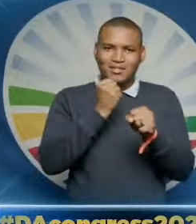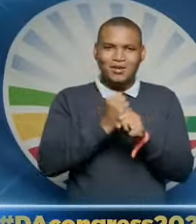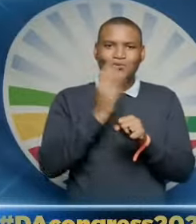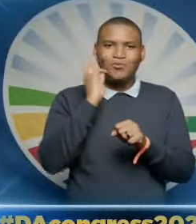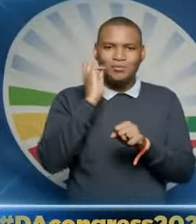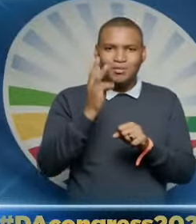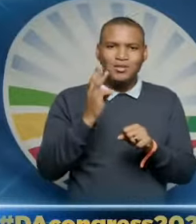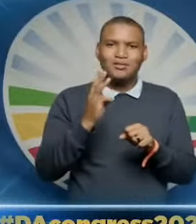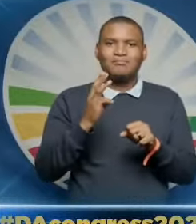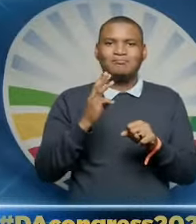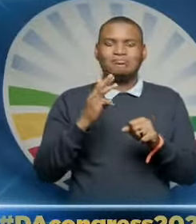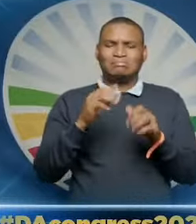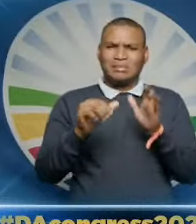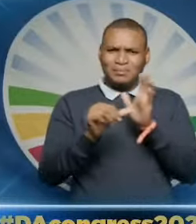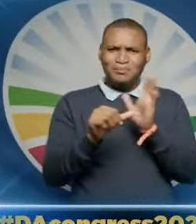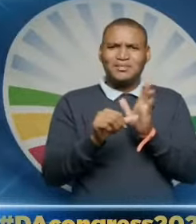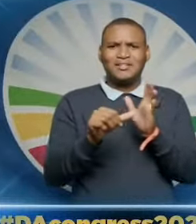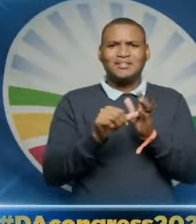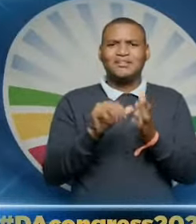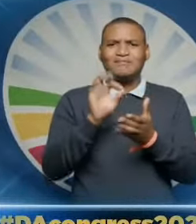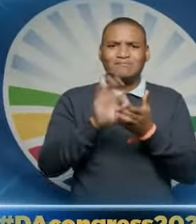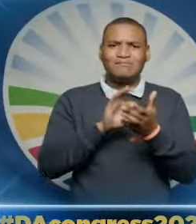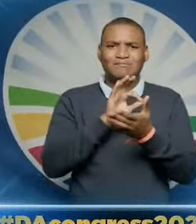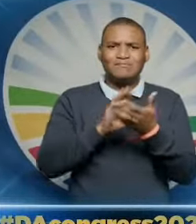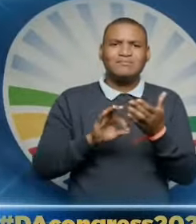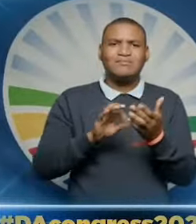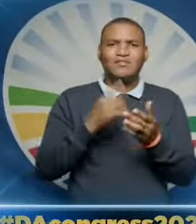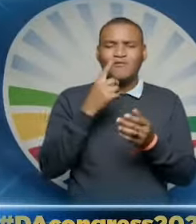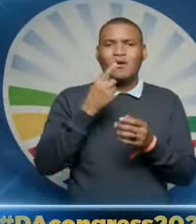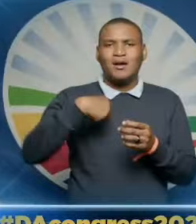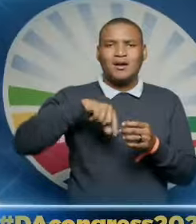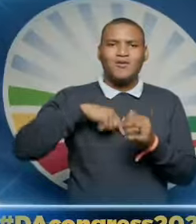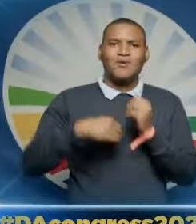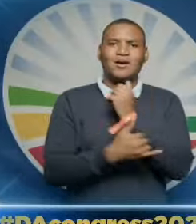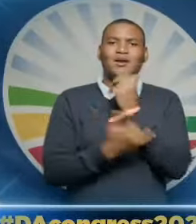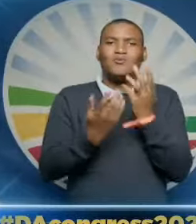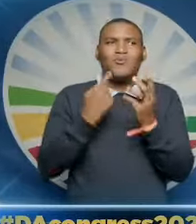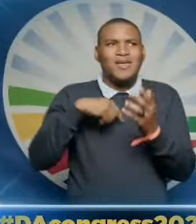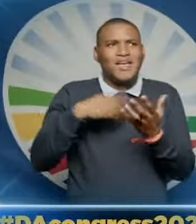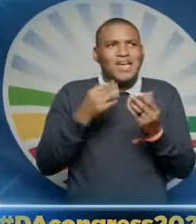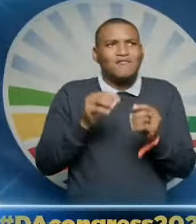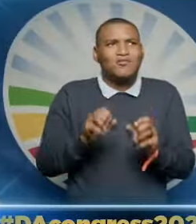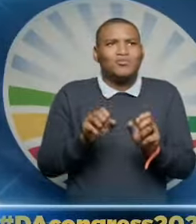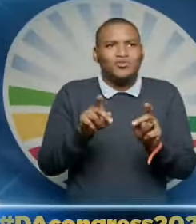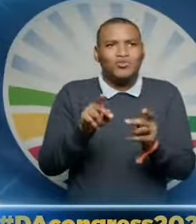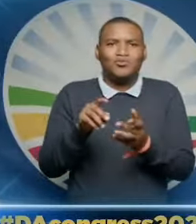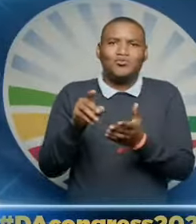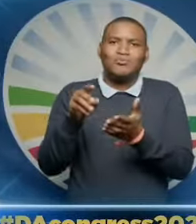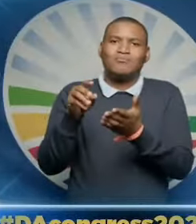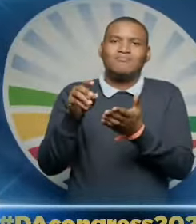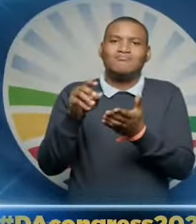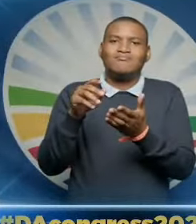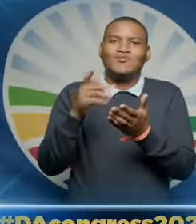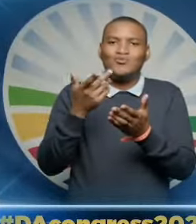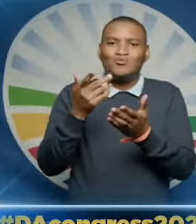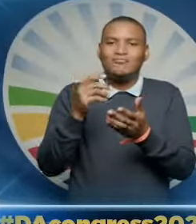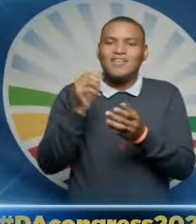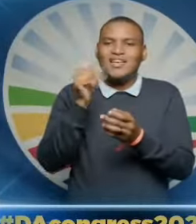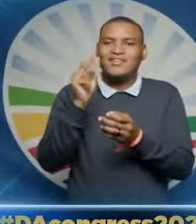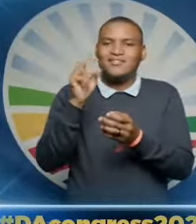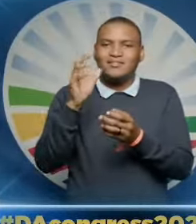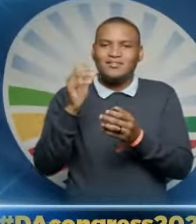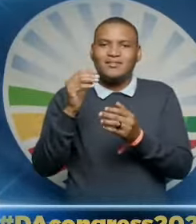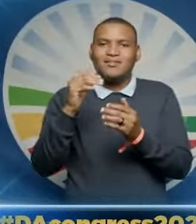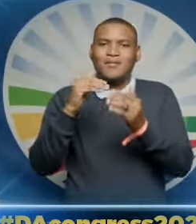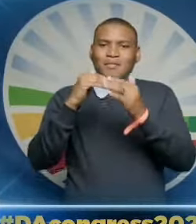an incredibly important election for our country, where we actually have an opportunity to bring the governing party below 50%. If you look